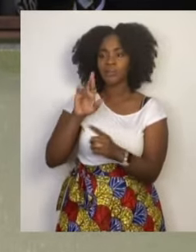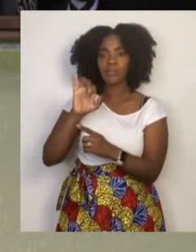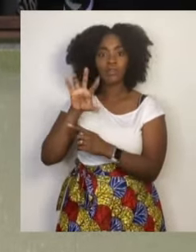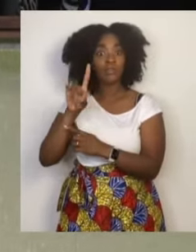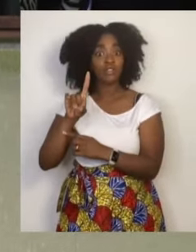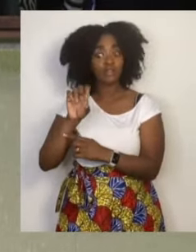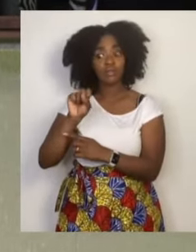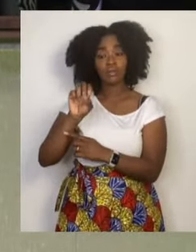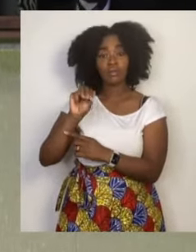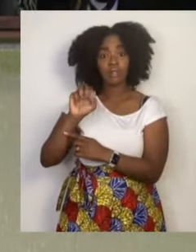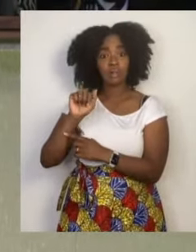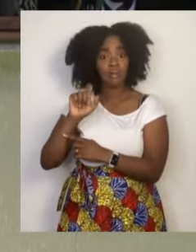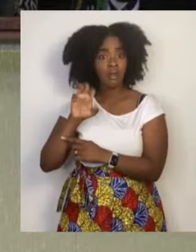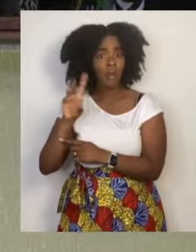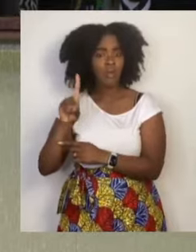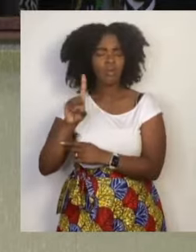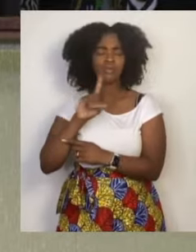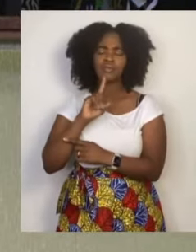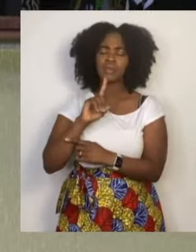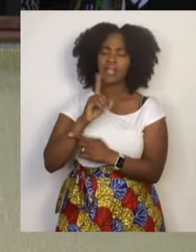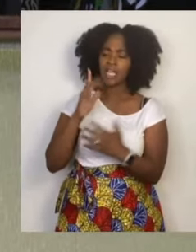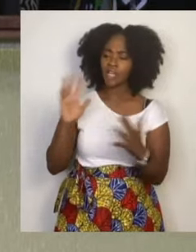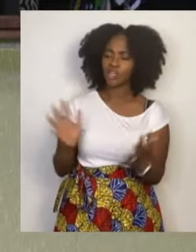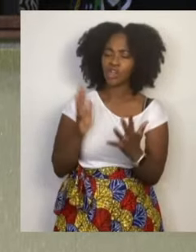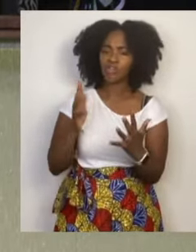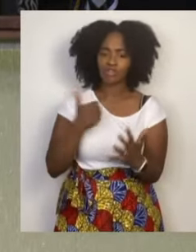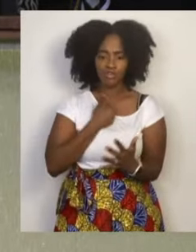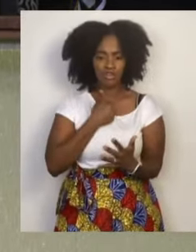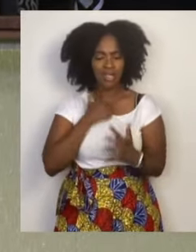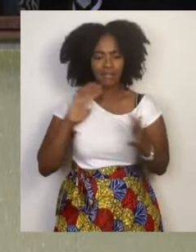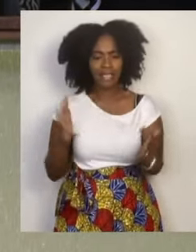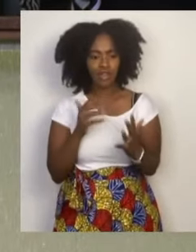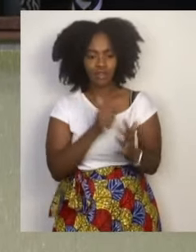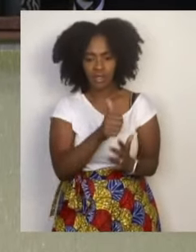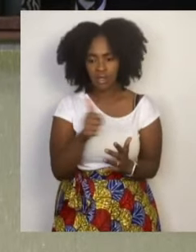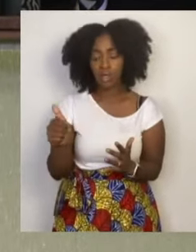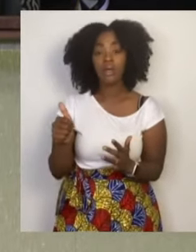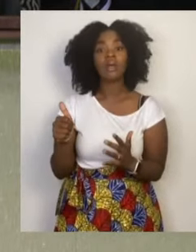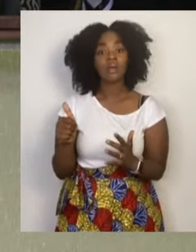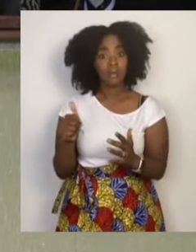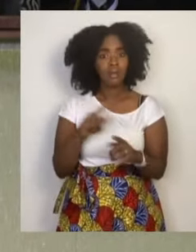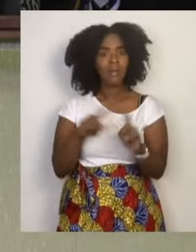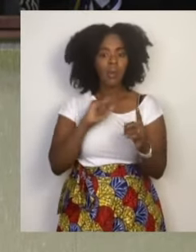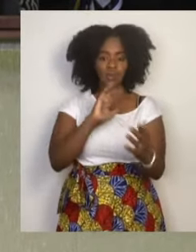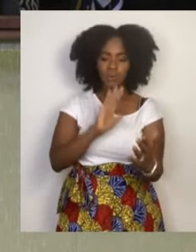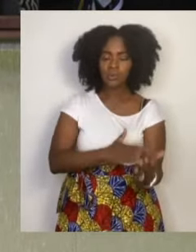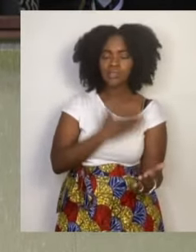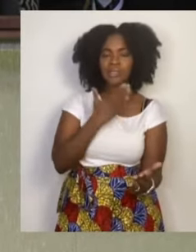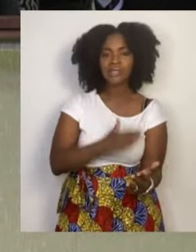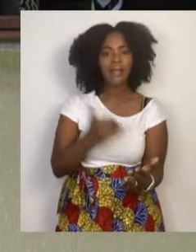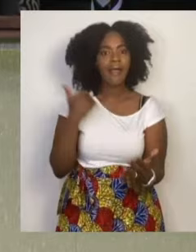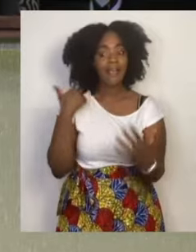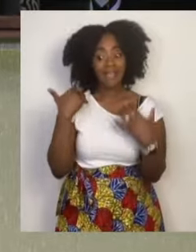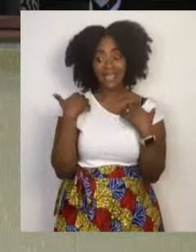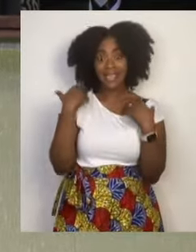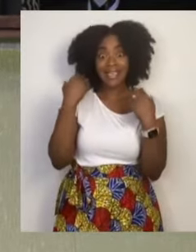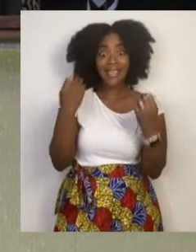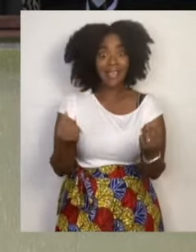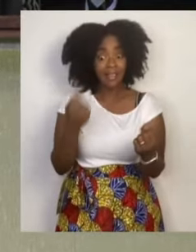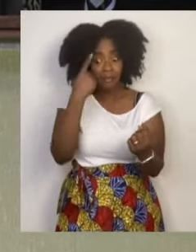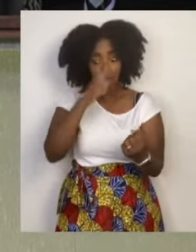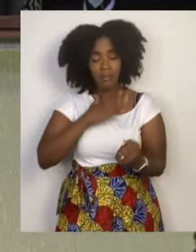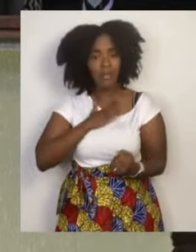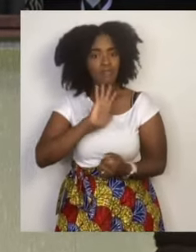country, that simply says there is healing for us. There is healing for your soul. There